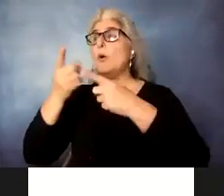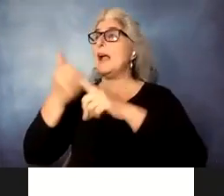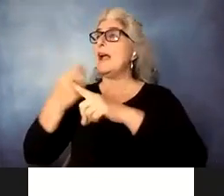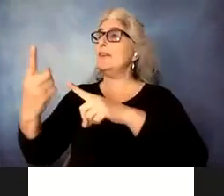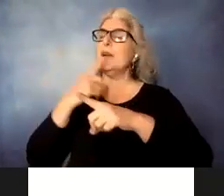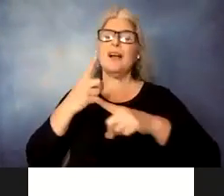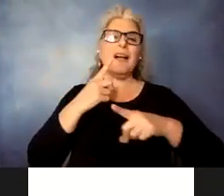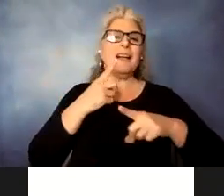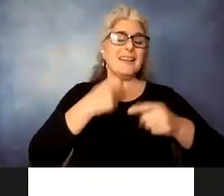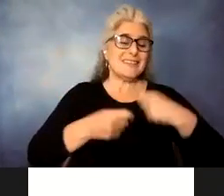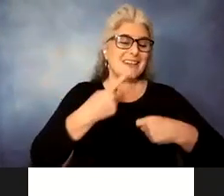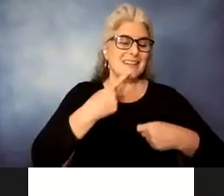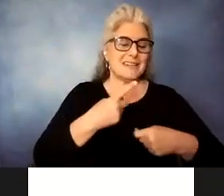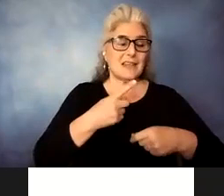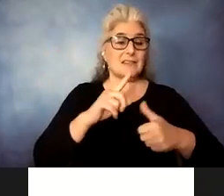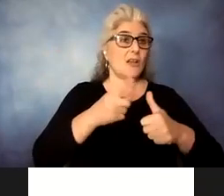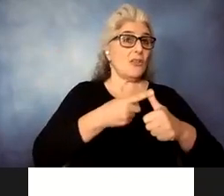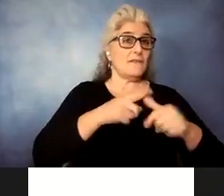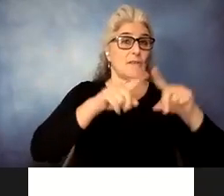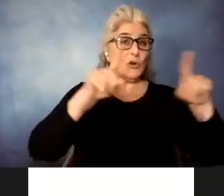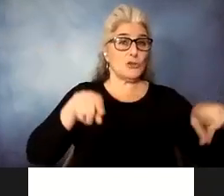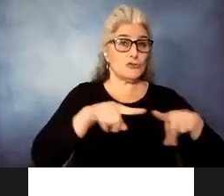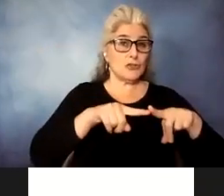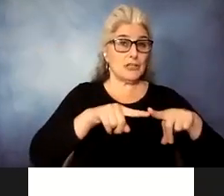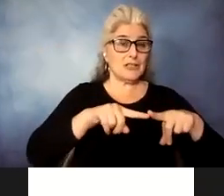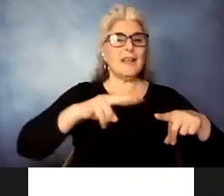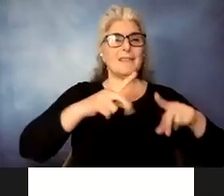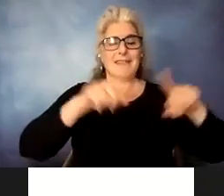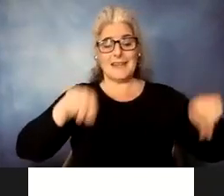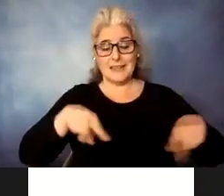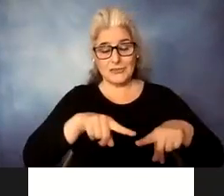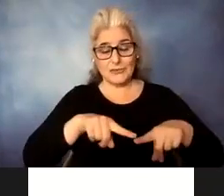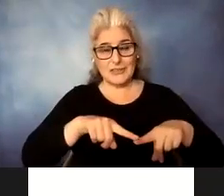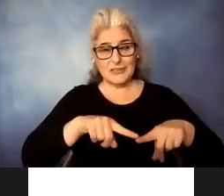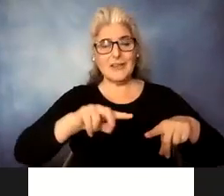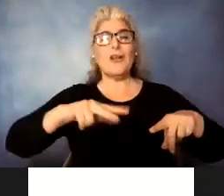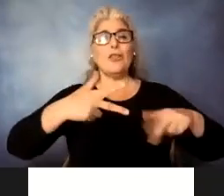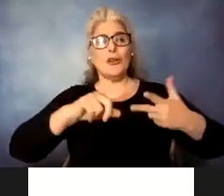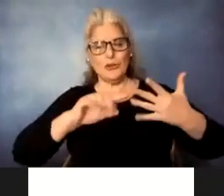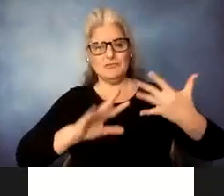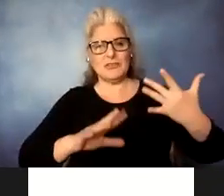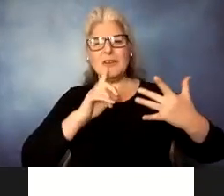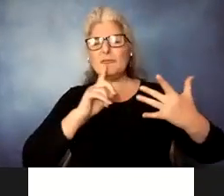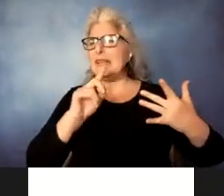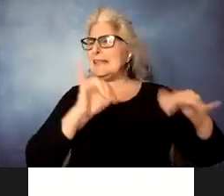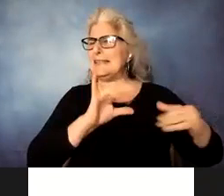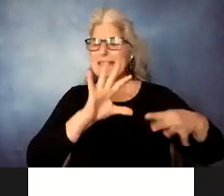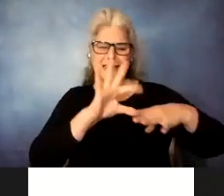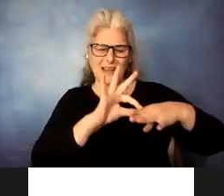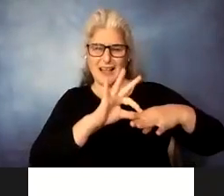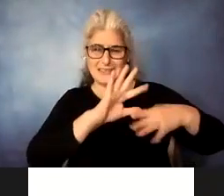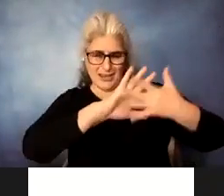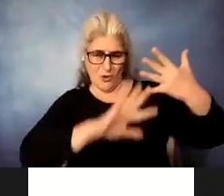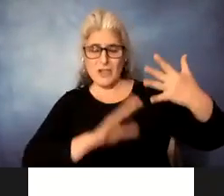screen. It's essentially the same, it's substantially the same content. It's just making the language